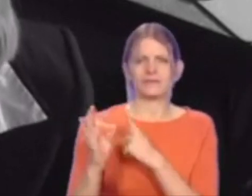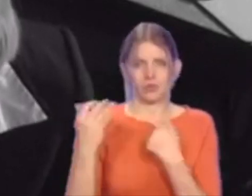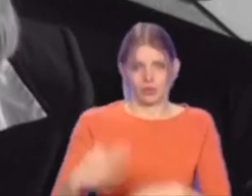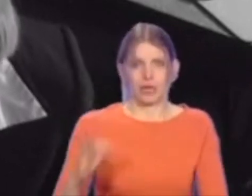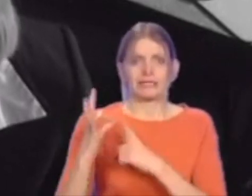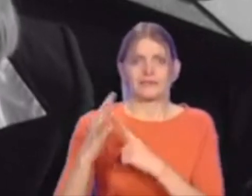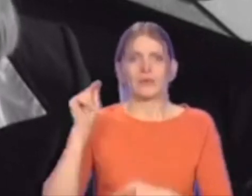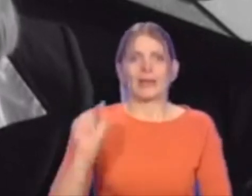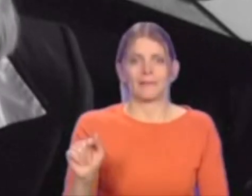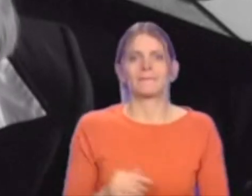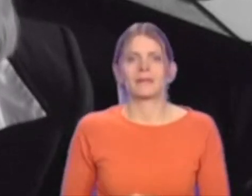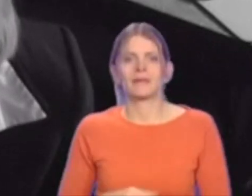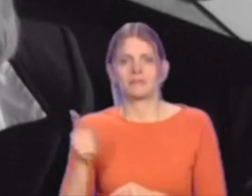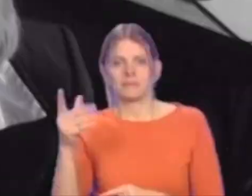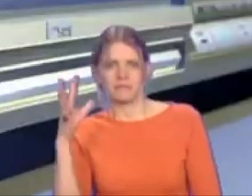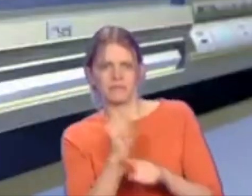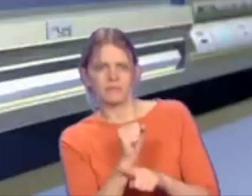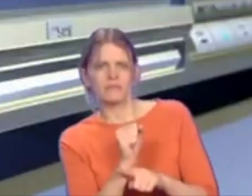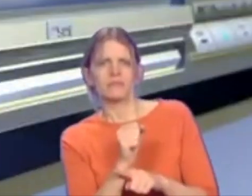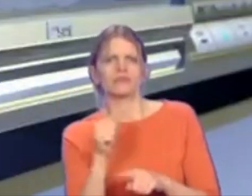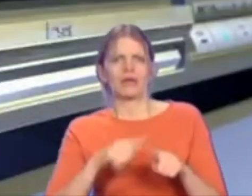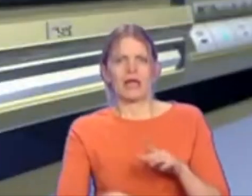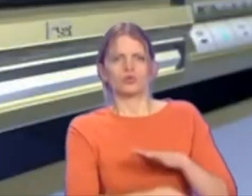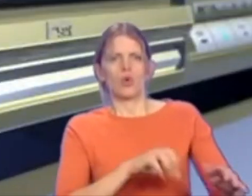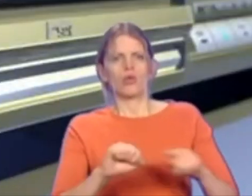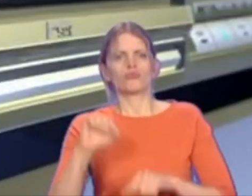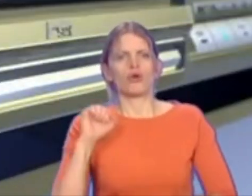they stole a Russian armoured personnel carrier.